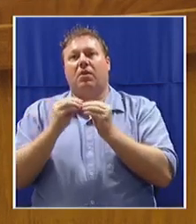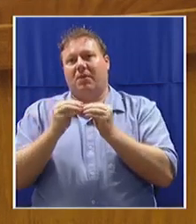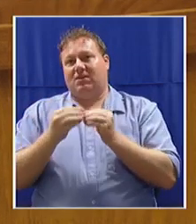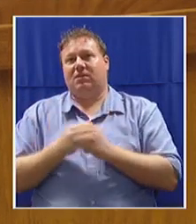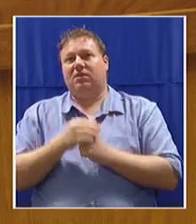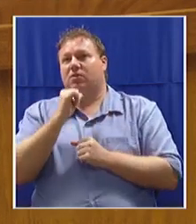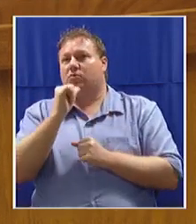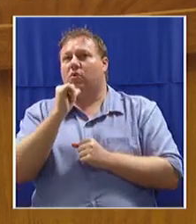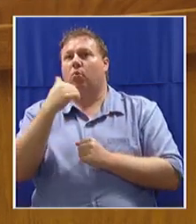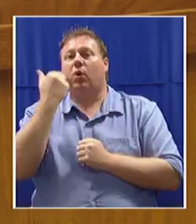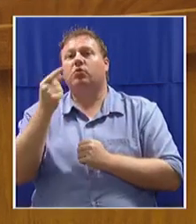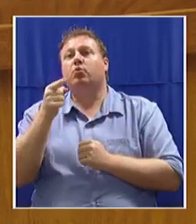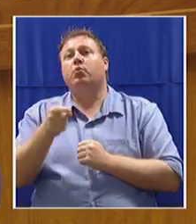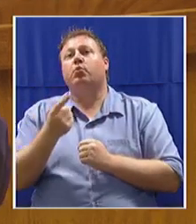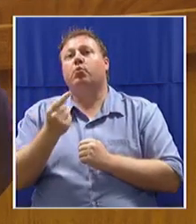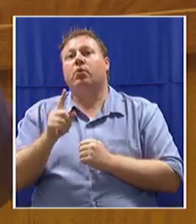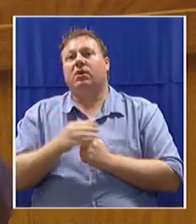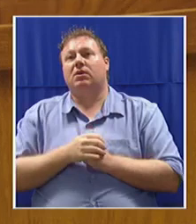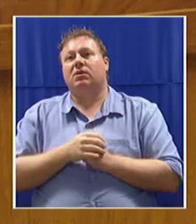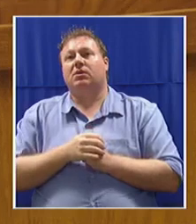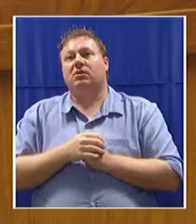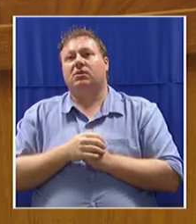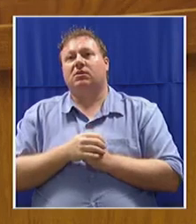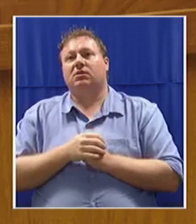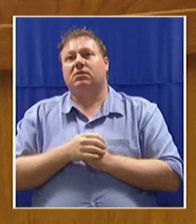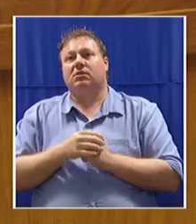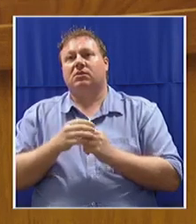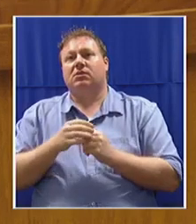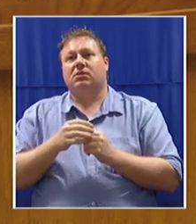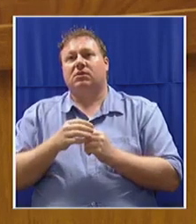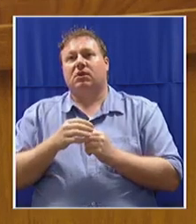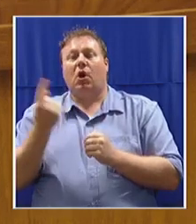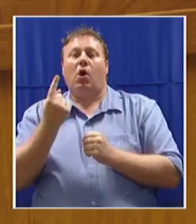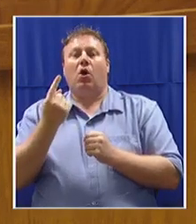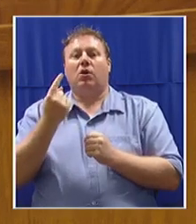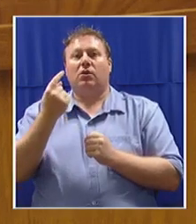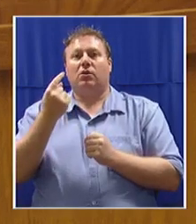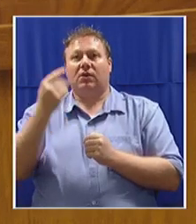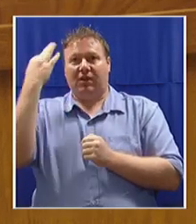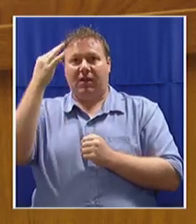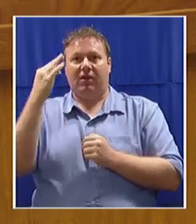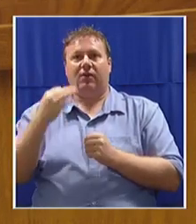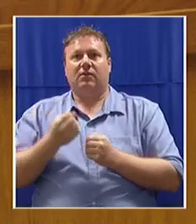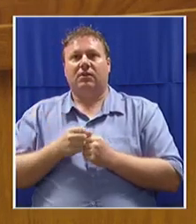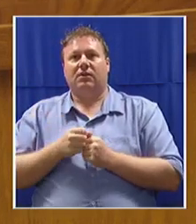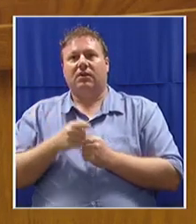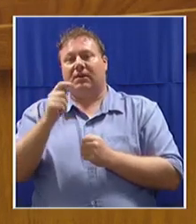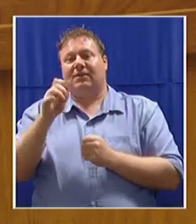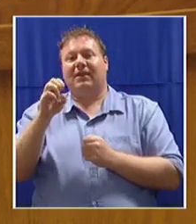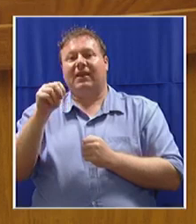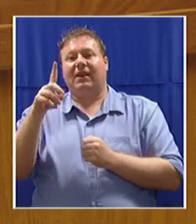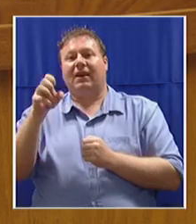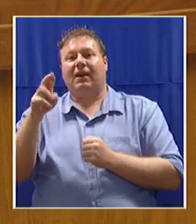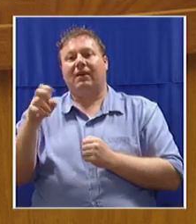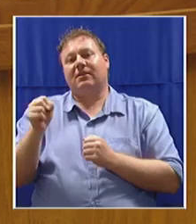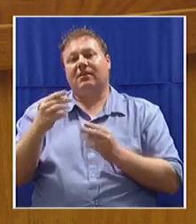don't want to do is to stranglehold a situation where only the governing party, through the dispensing of tenders and access, is